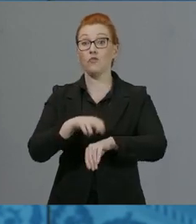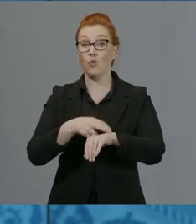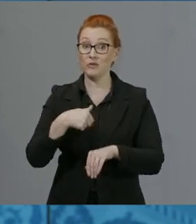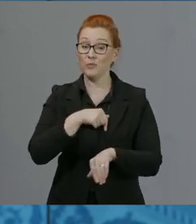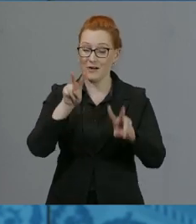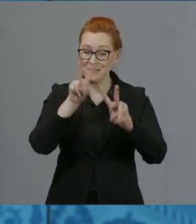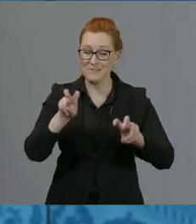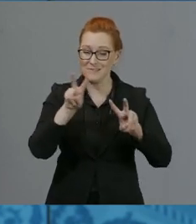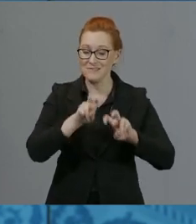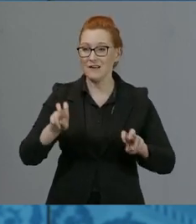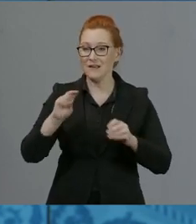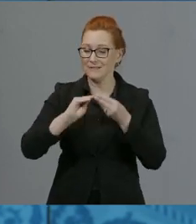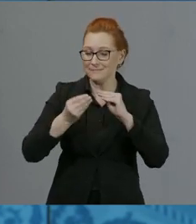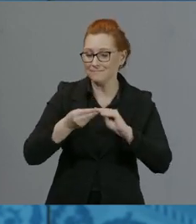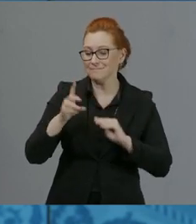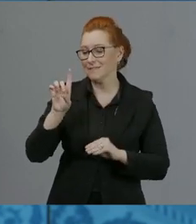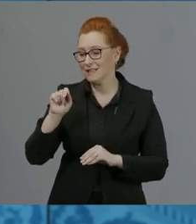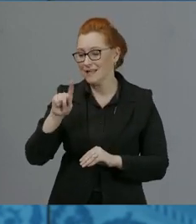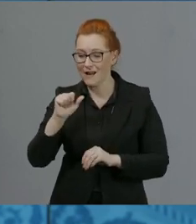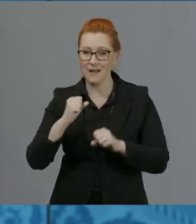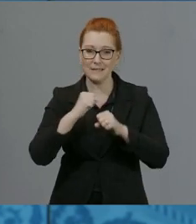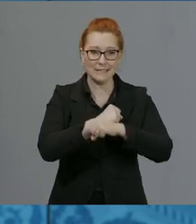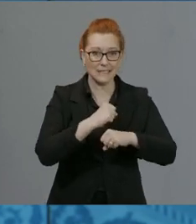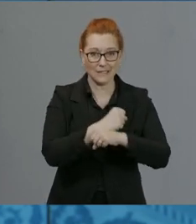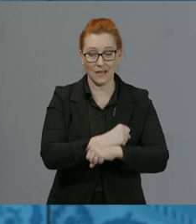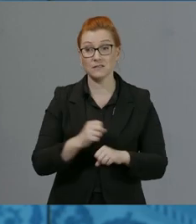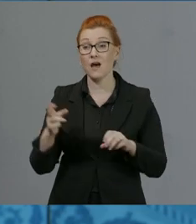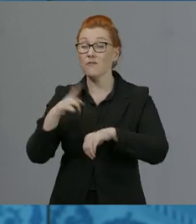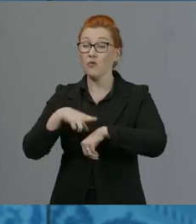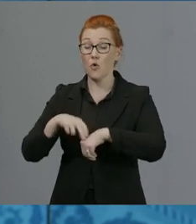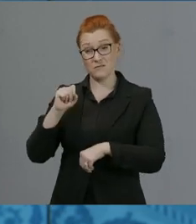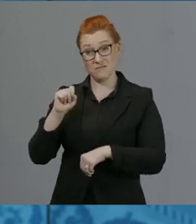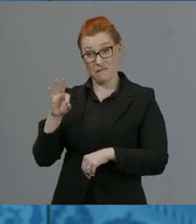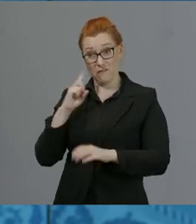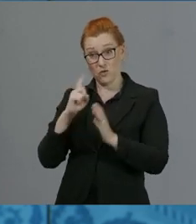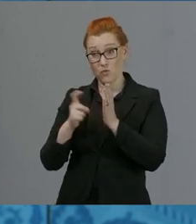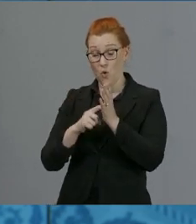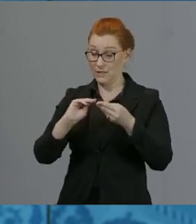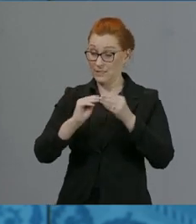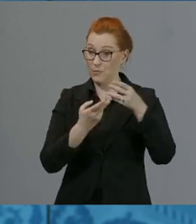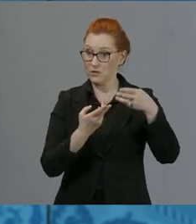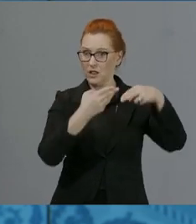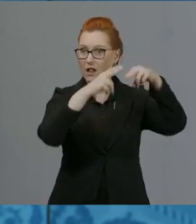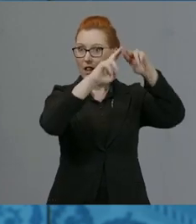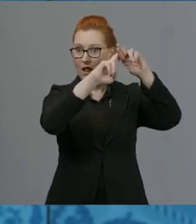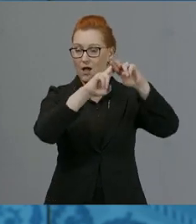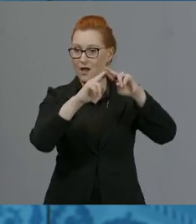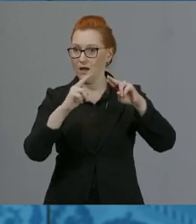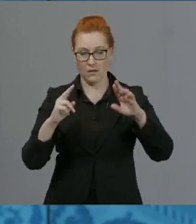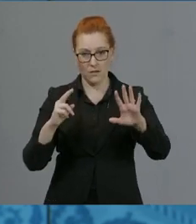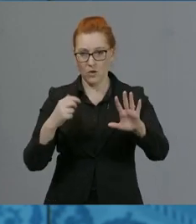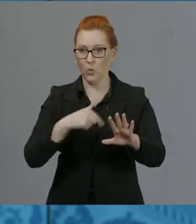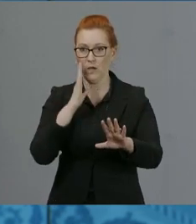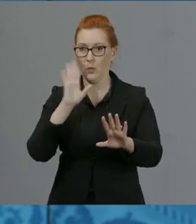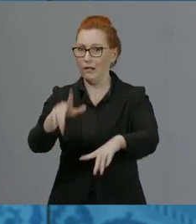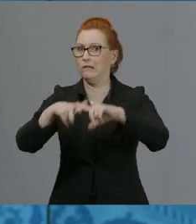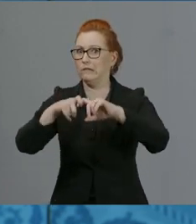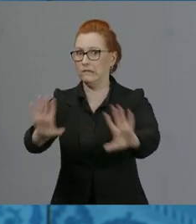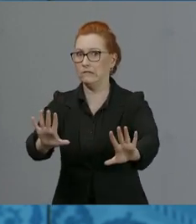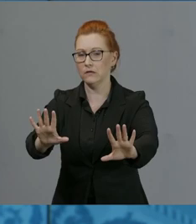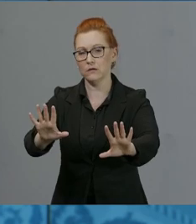course, we're prioritizing public health and the reduction of this spread. Arizonans are smart. They have common sense. The order